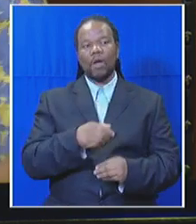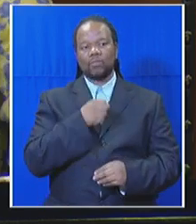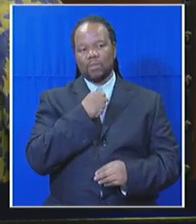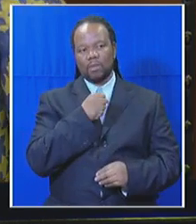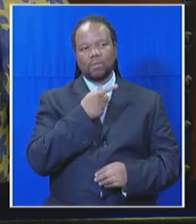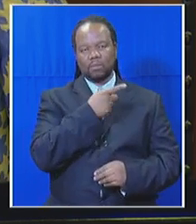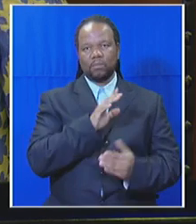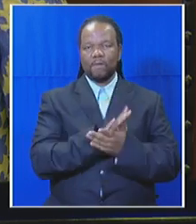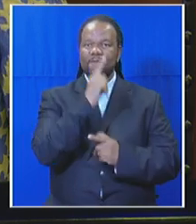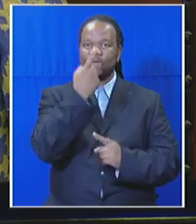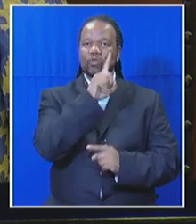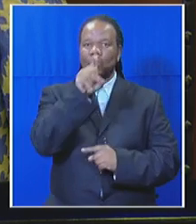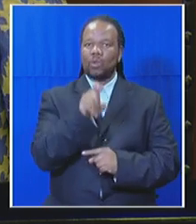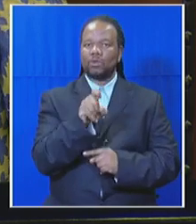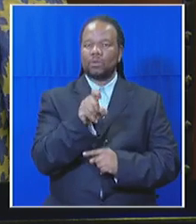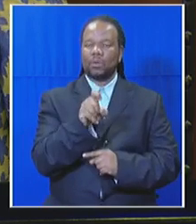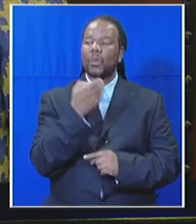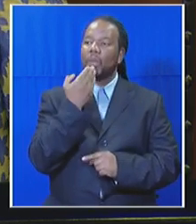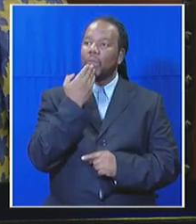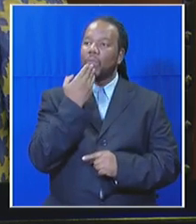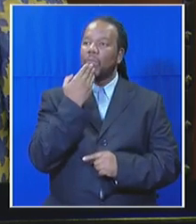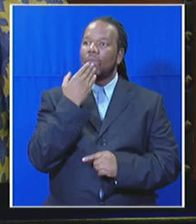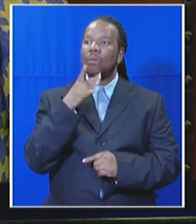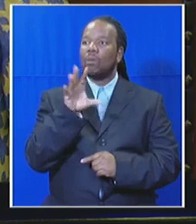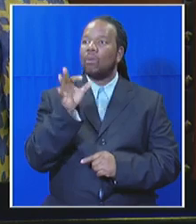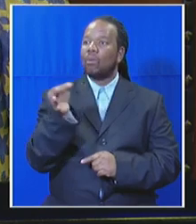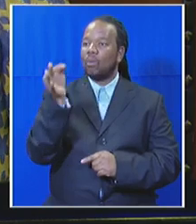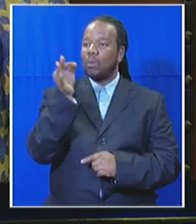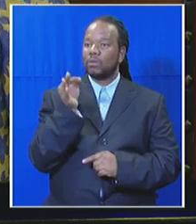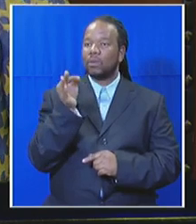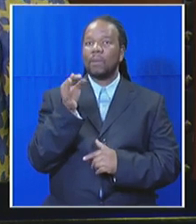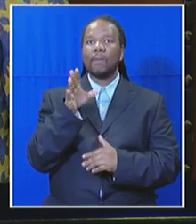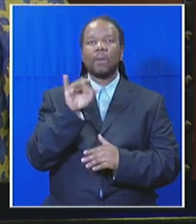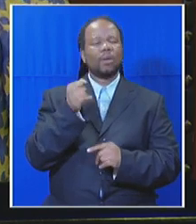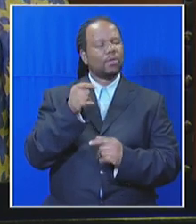The first question has been asked by the Honorable Speaker.